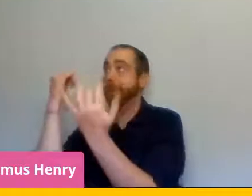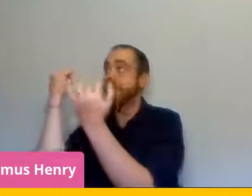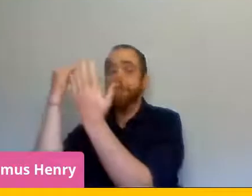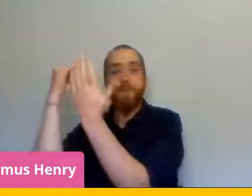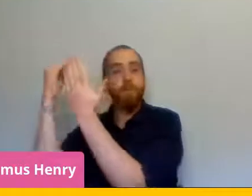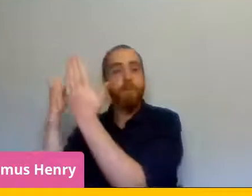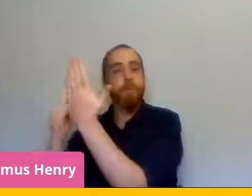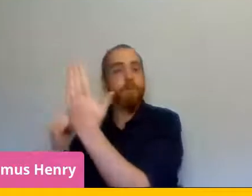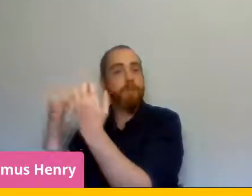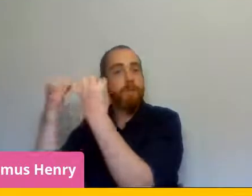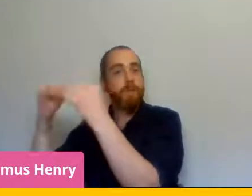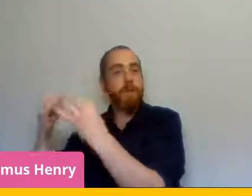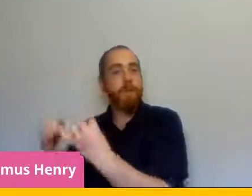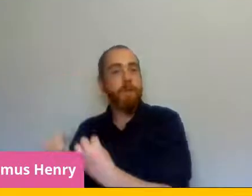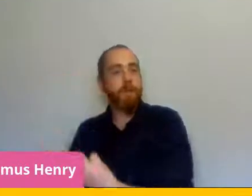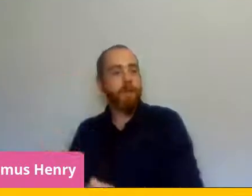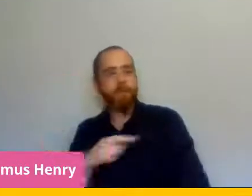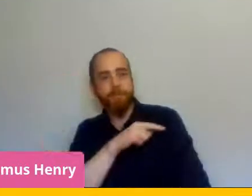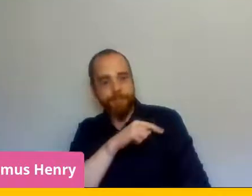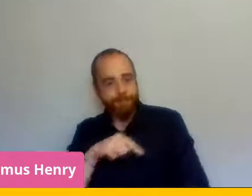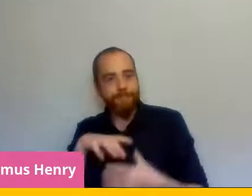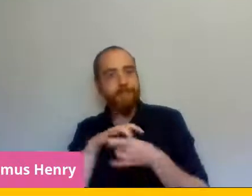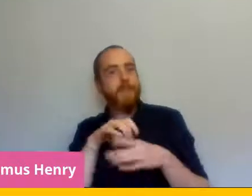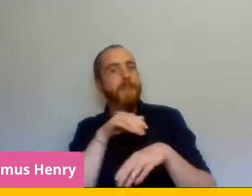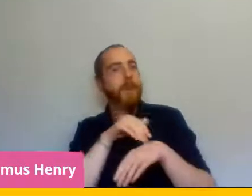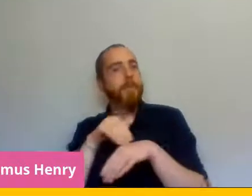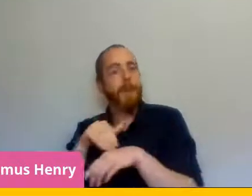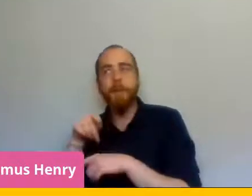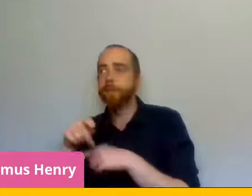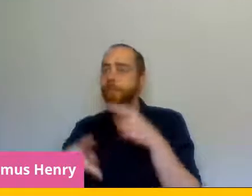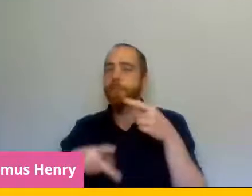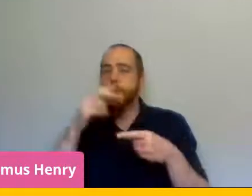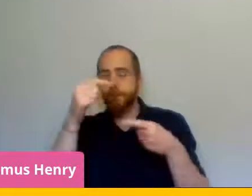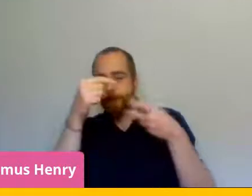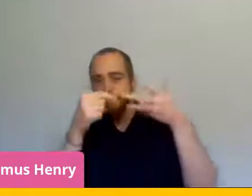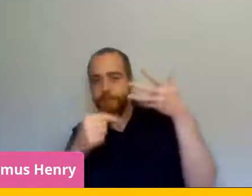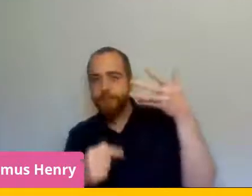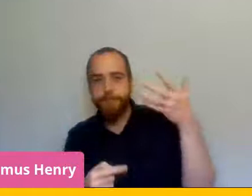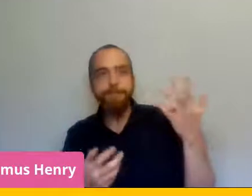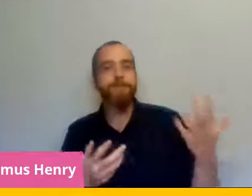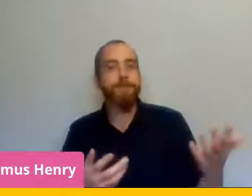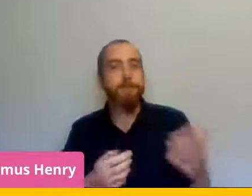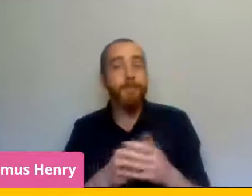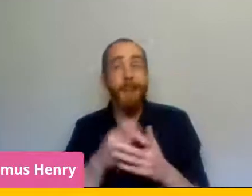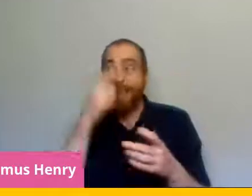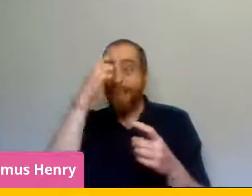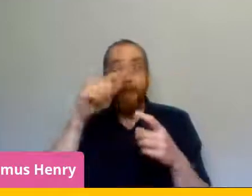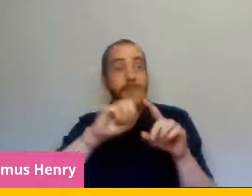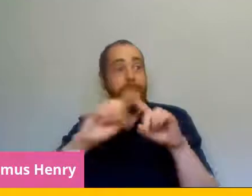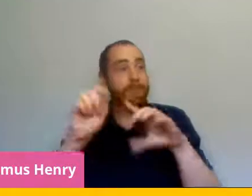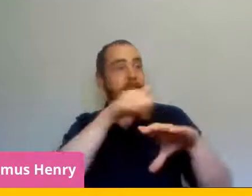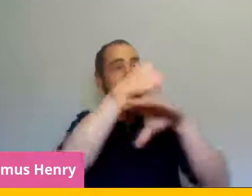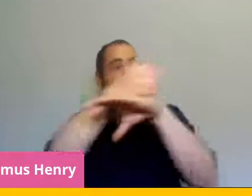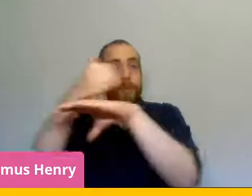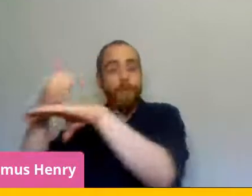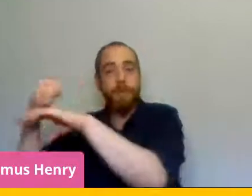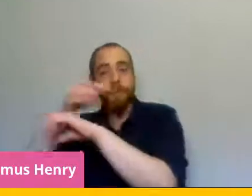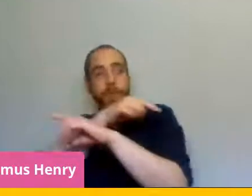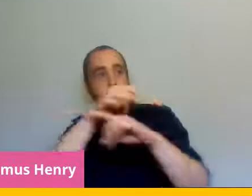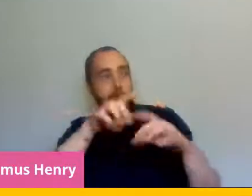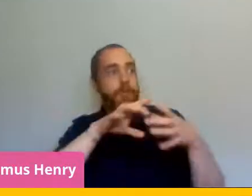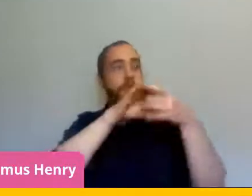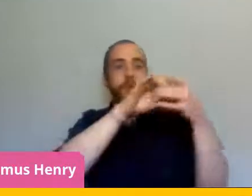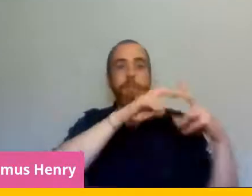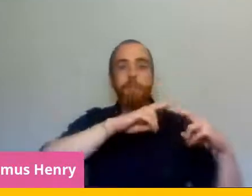all those Athena Swan schemes you're in, all those institutions that have signed up to the Research Concordat, you are undermining it by doing